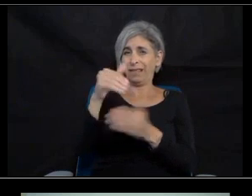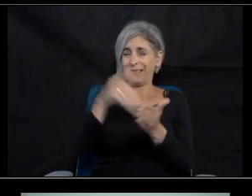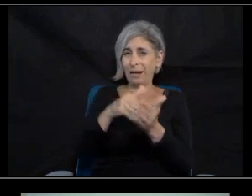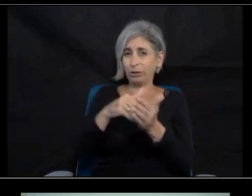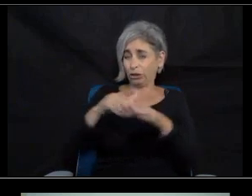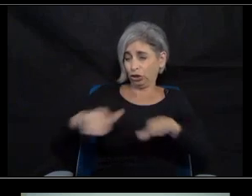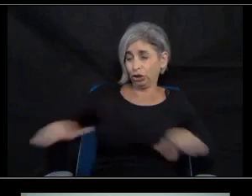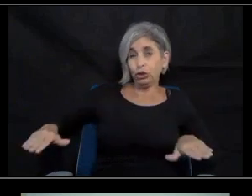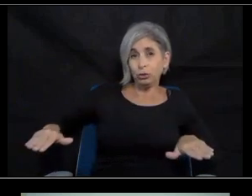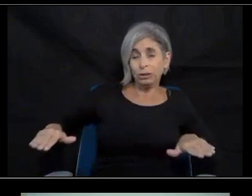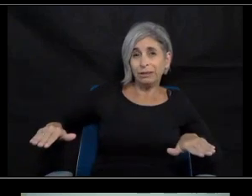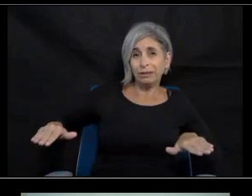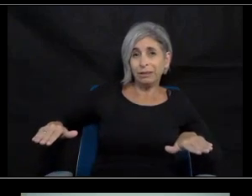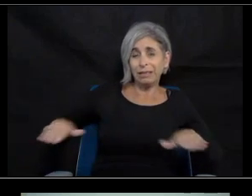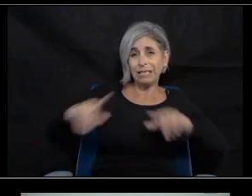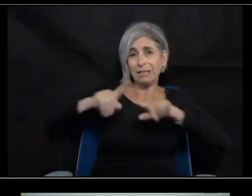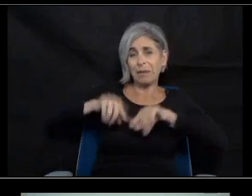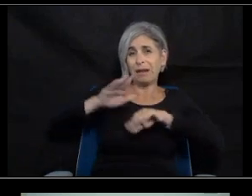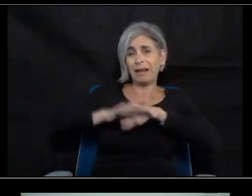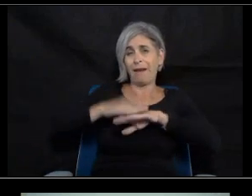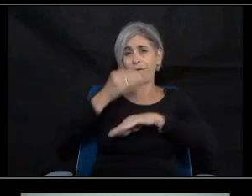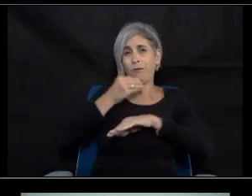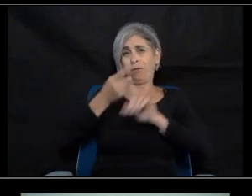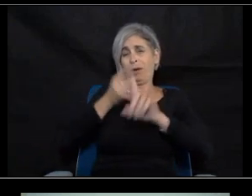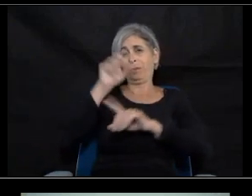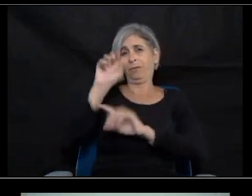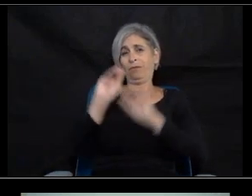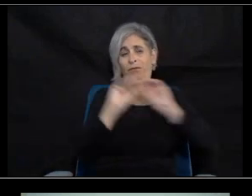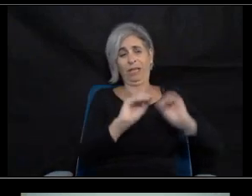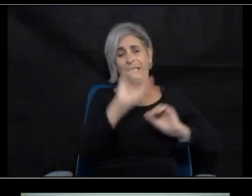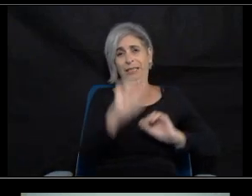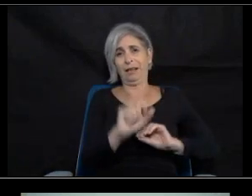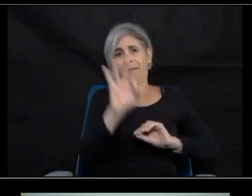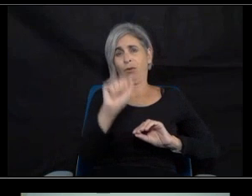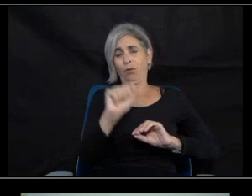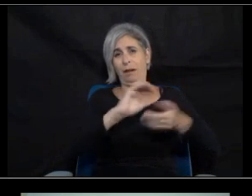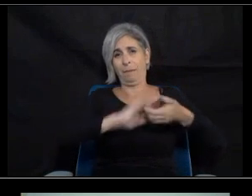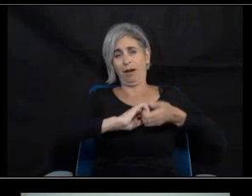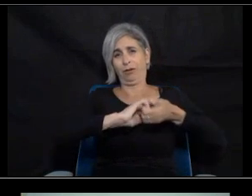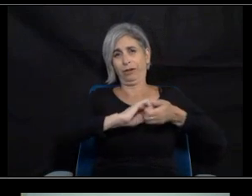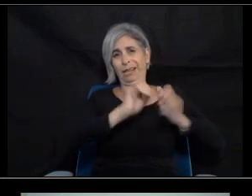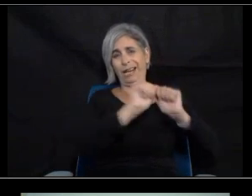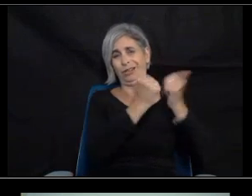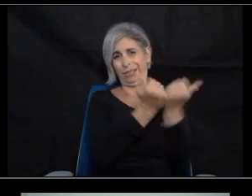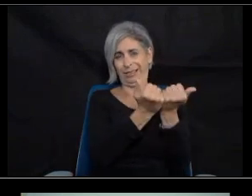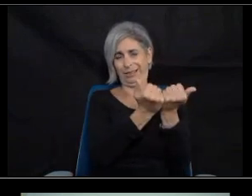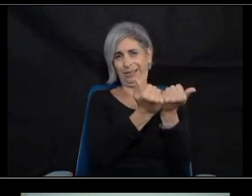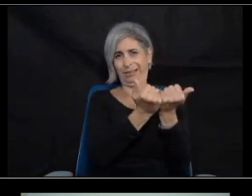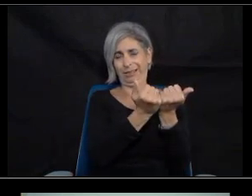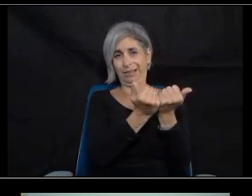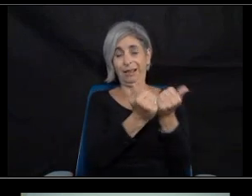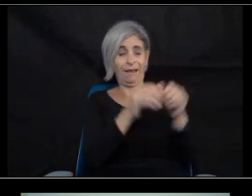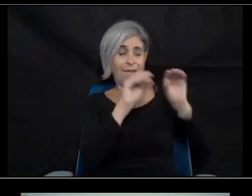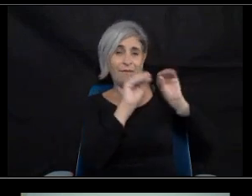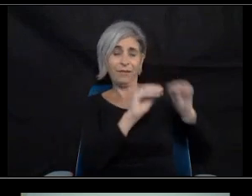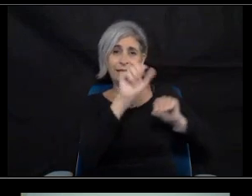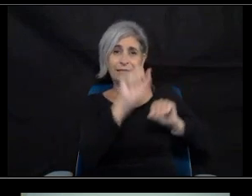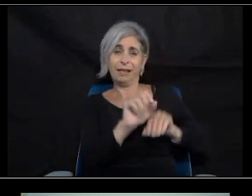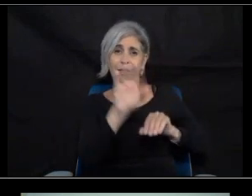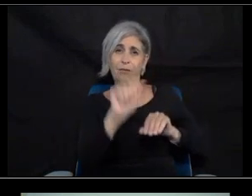children, rely on food provided by Feeding South Florida and its network of partner agencies annually. Whereas Feeding South Florida distributed